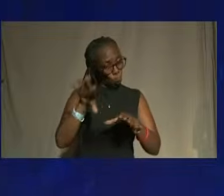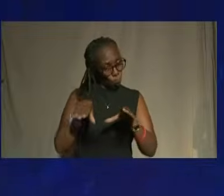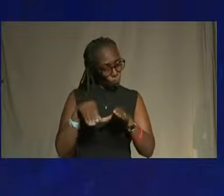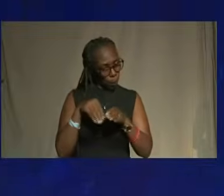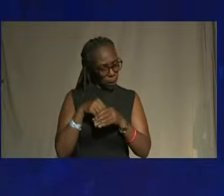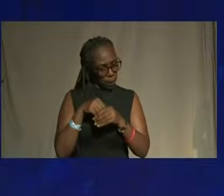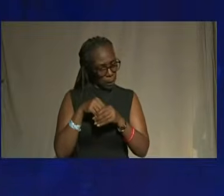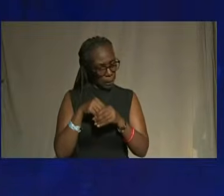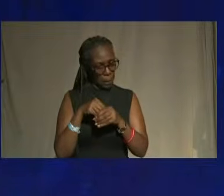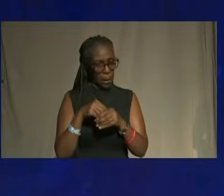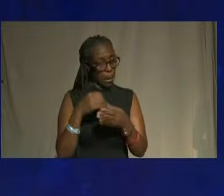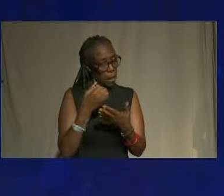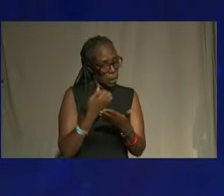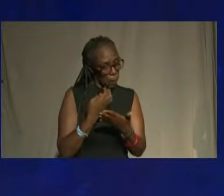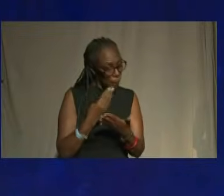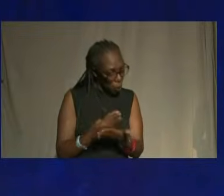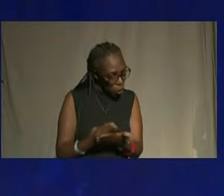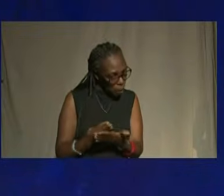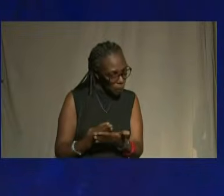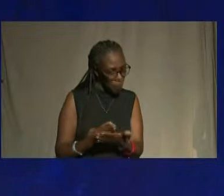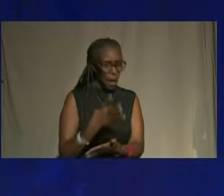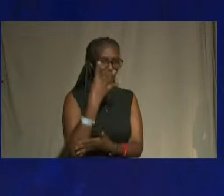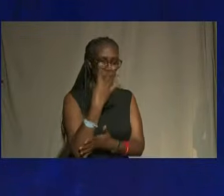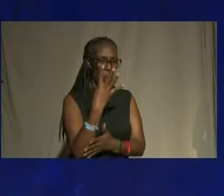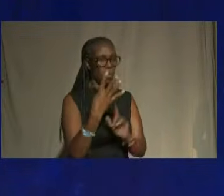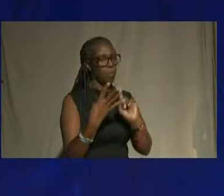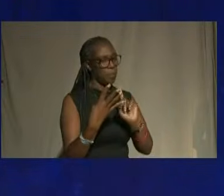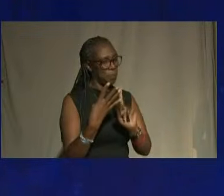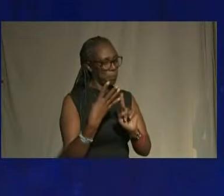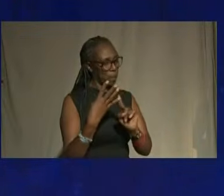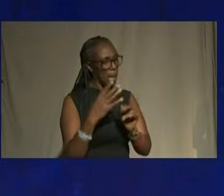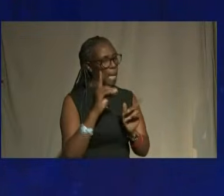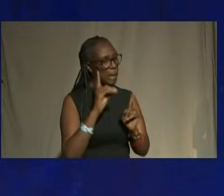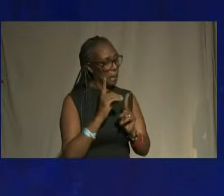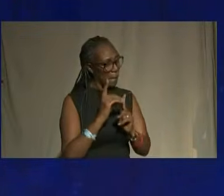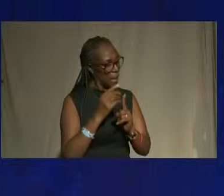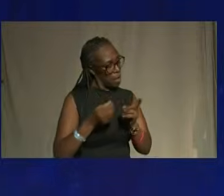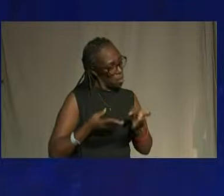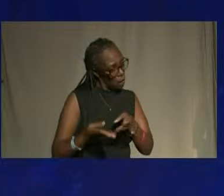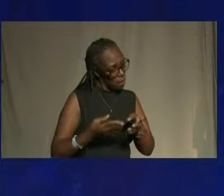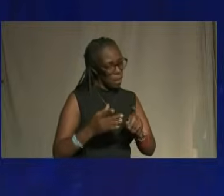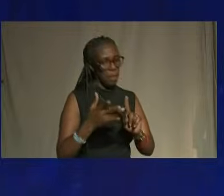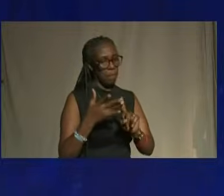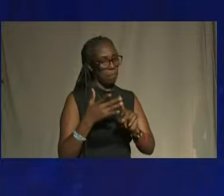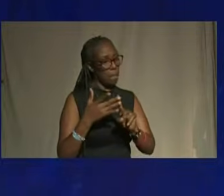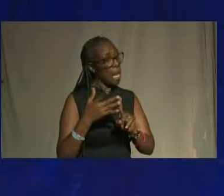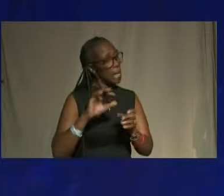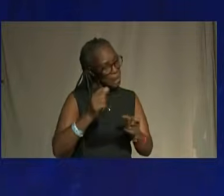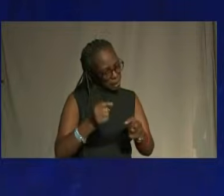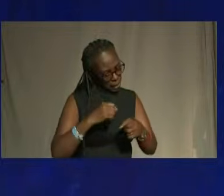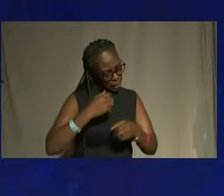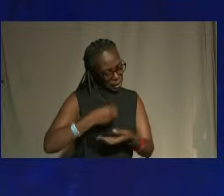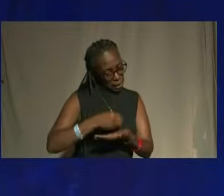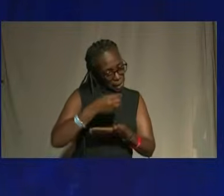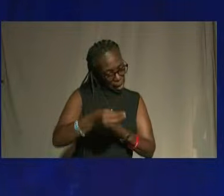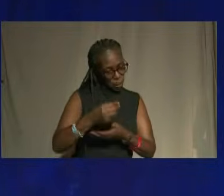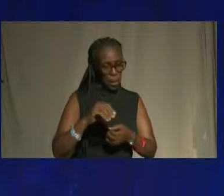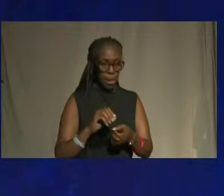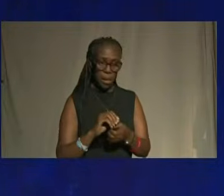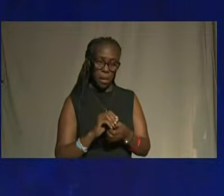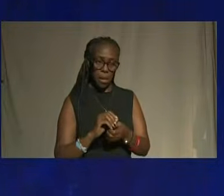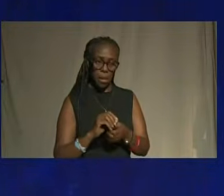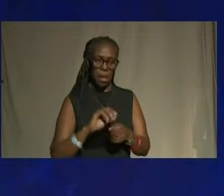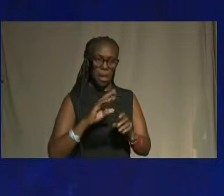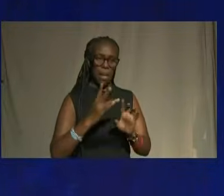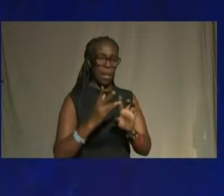main components. You have debt servicing, you have salaries and wages, you have the capital budget, and